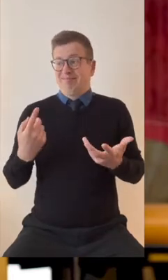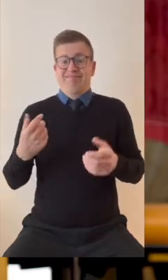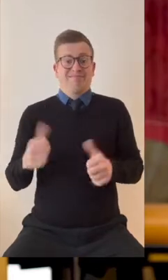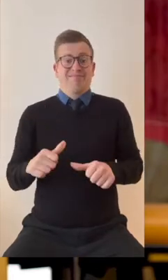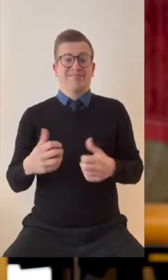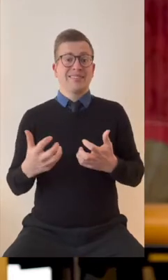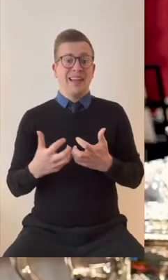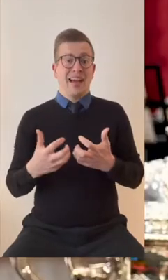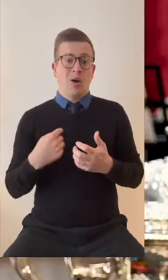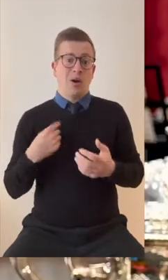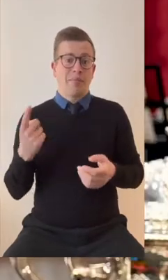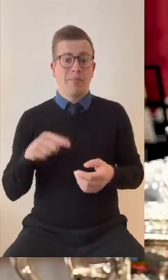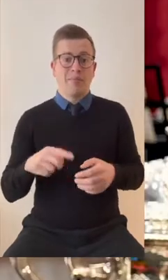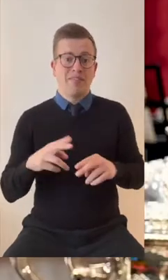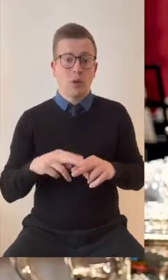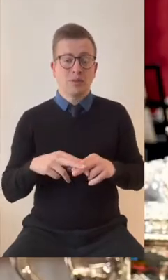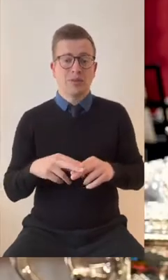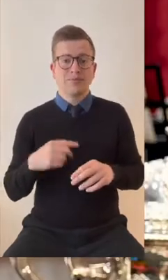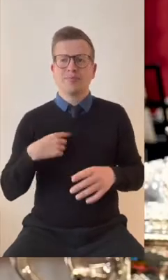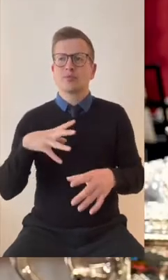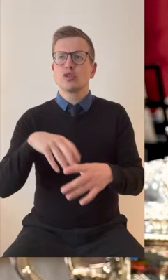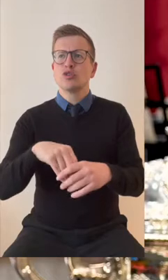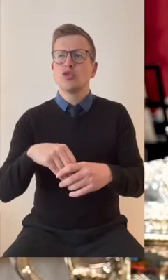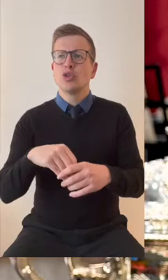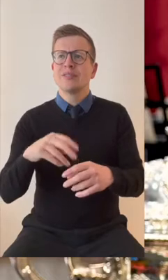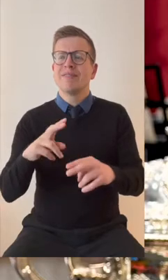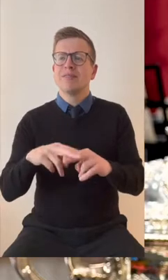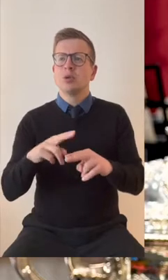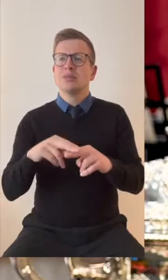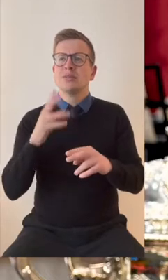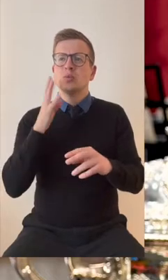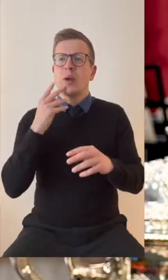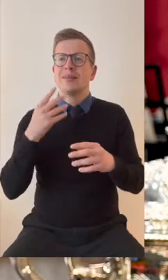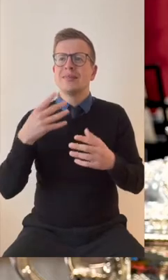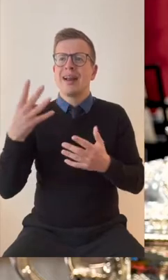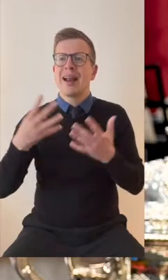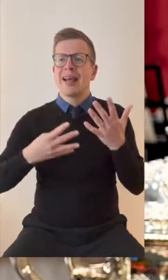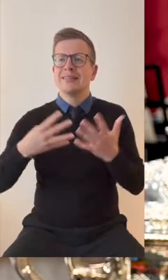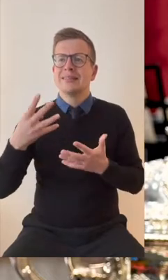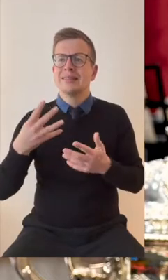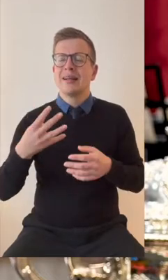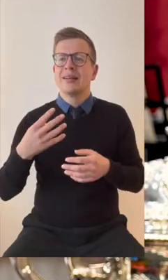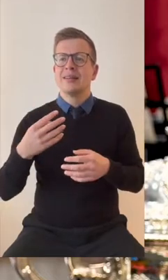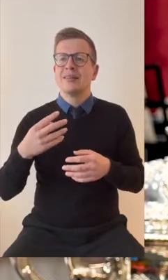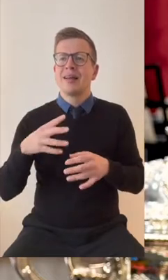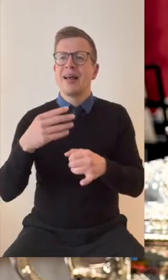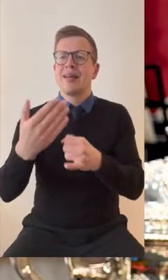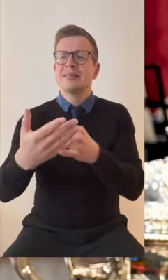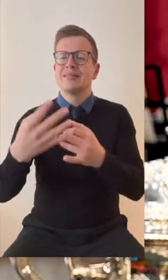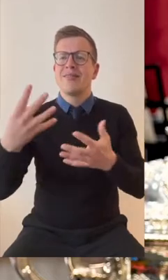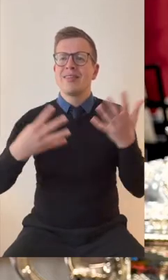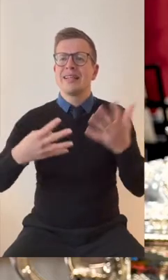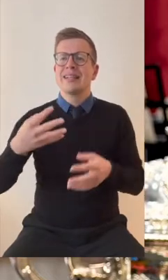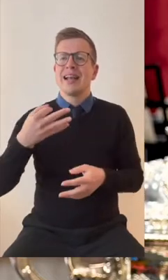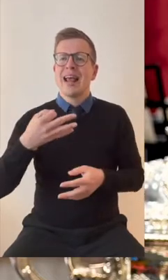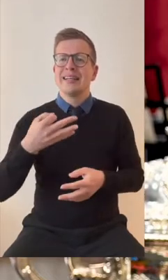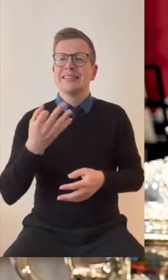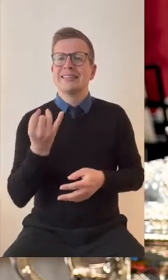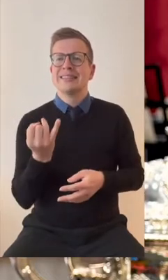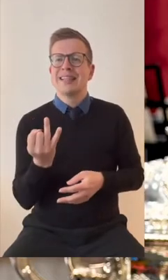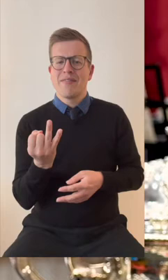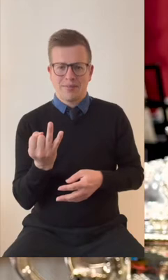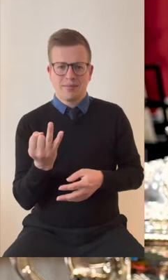playing with the band. I joined Foden's in I think 19 back end of